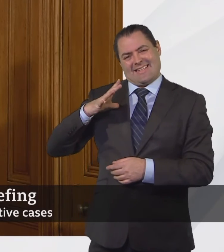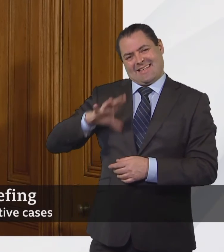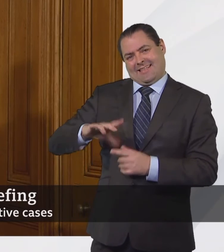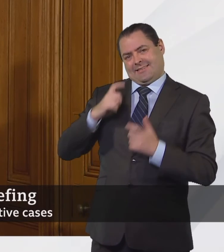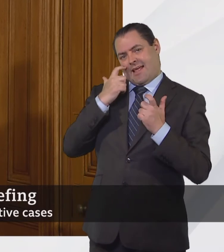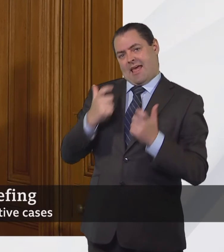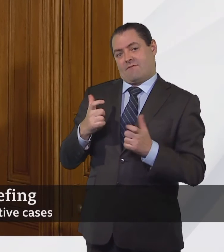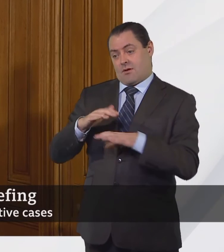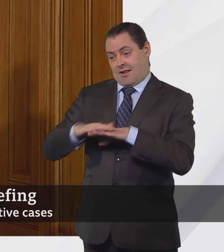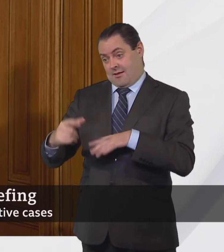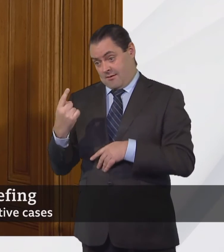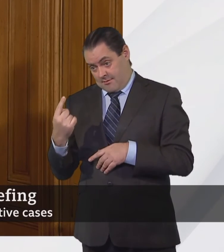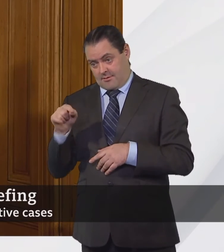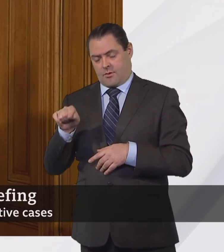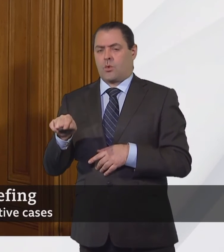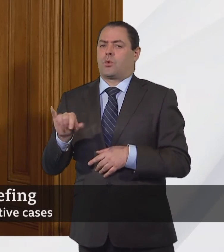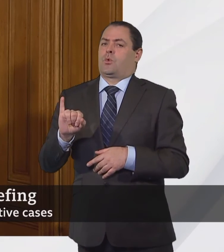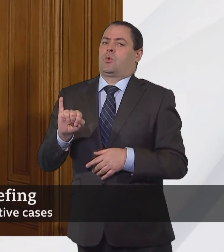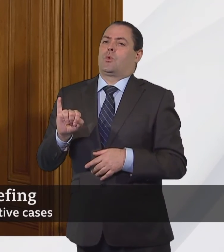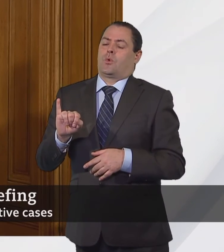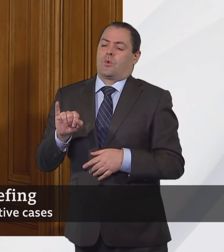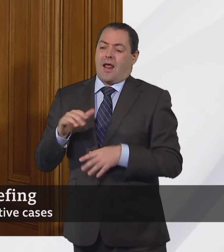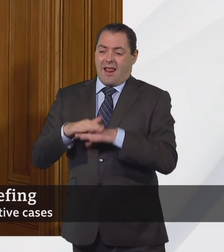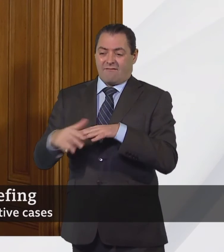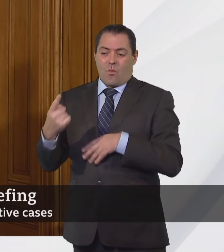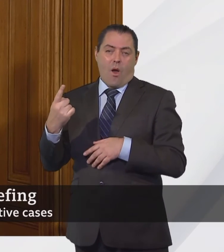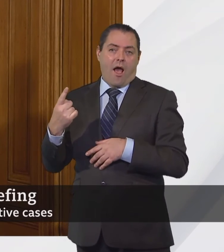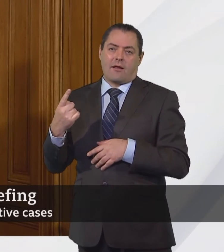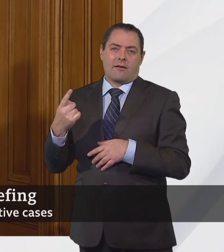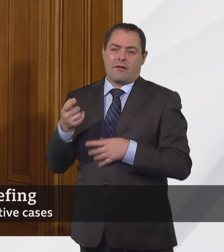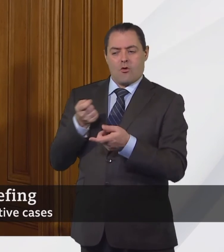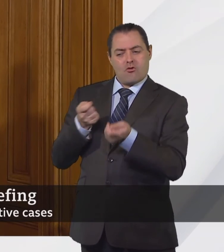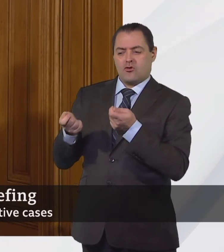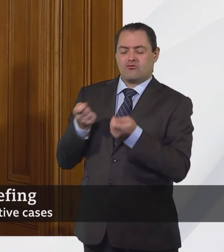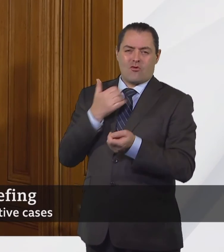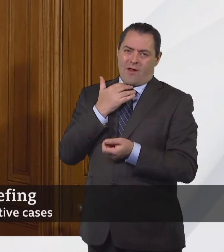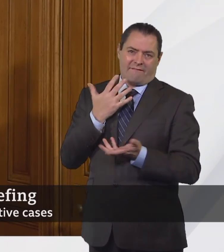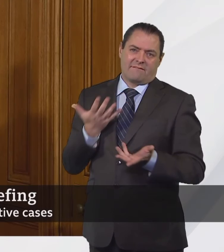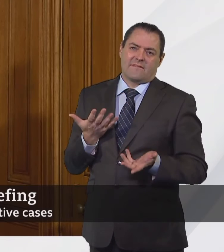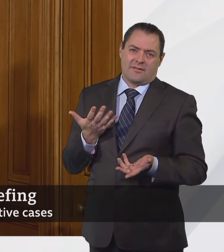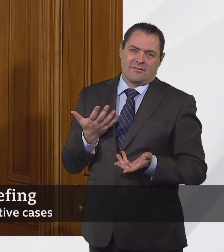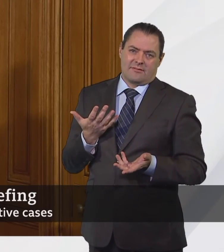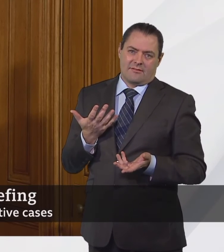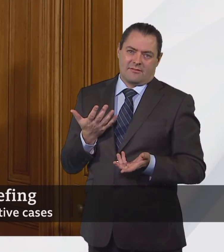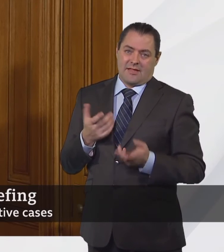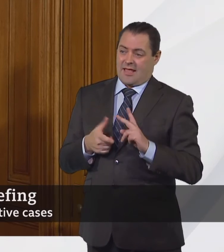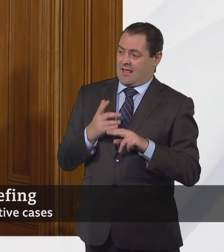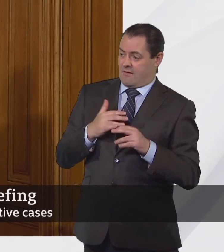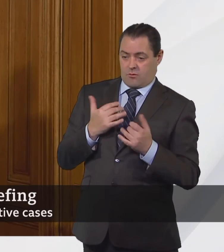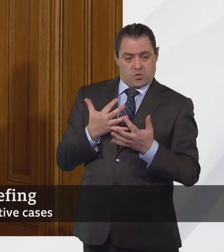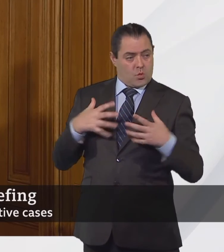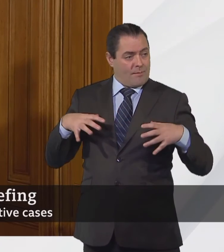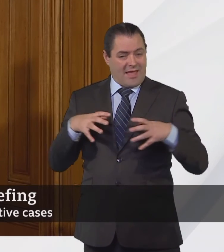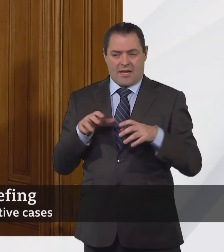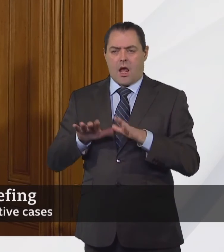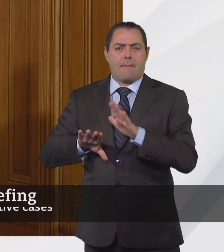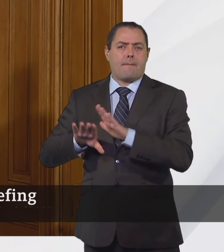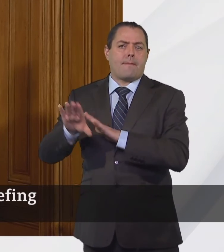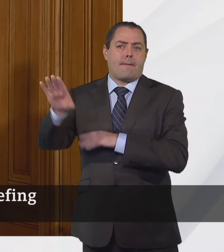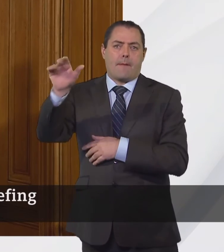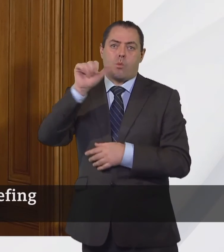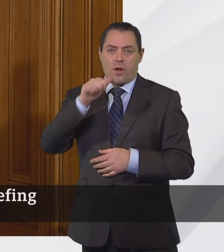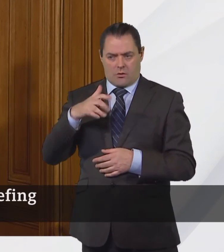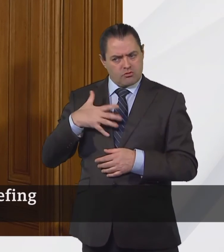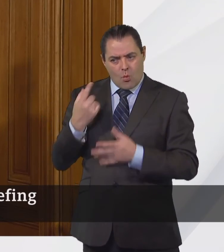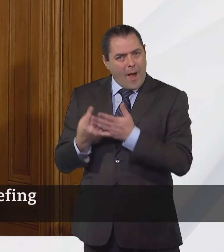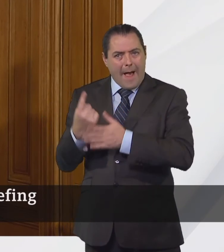previously was, and it isn't really changed, if you're in Tier 1, the rates start to go up. So you do not want to do that in winter, just before Christmas,